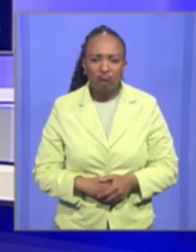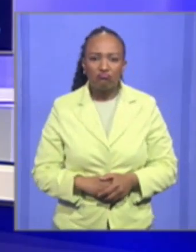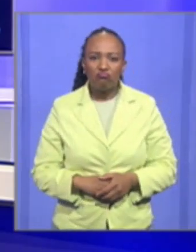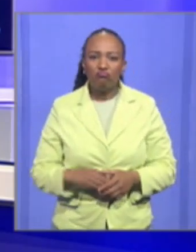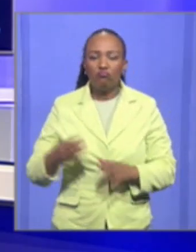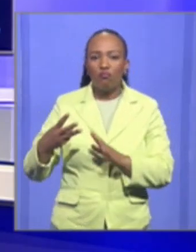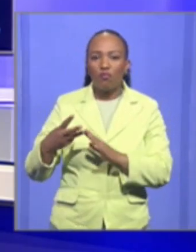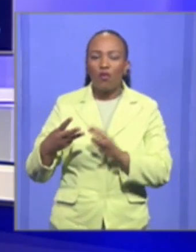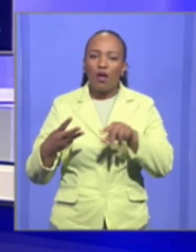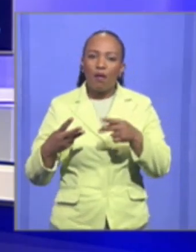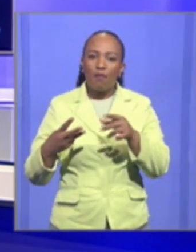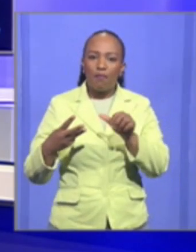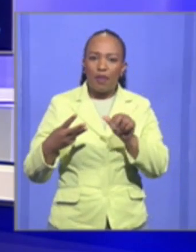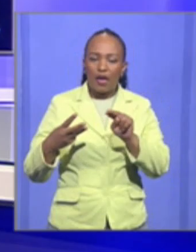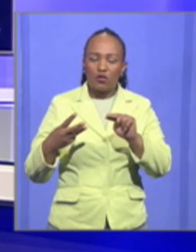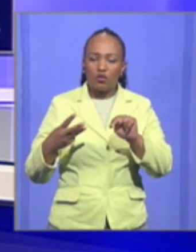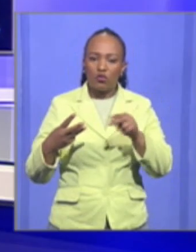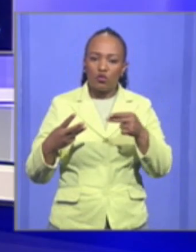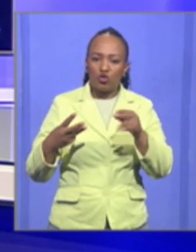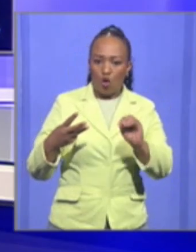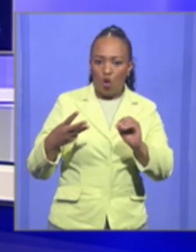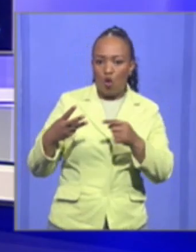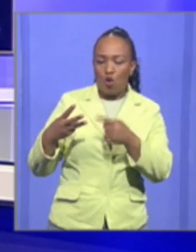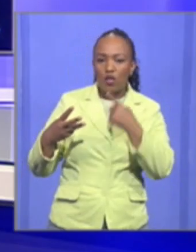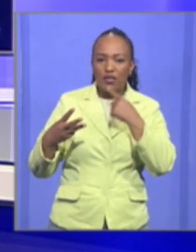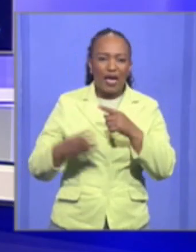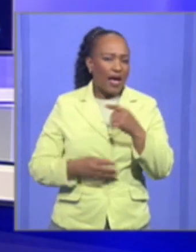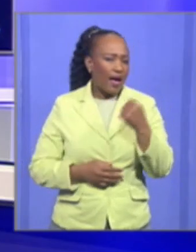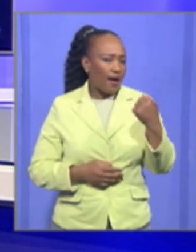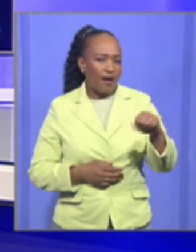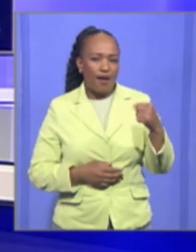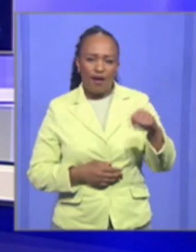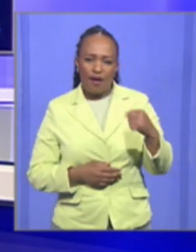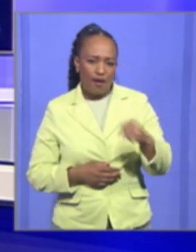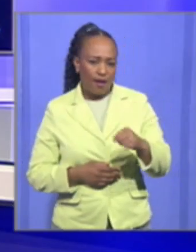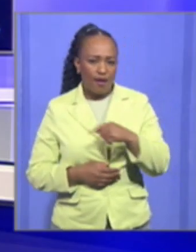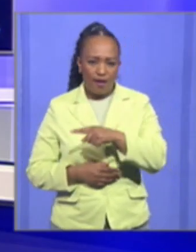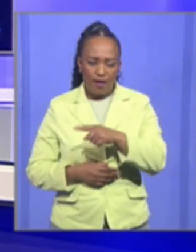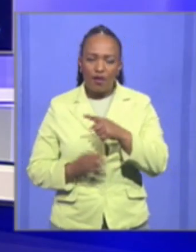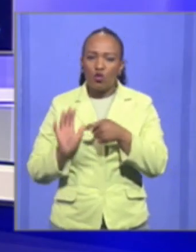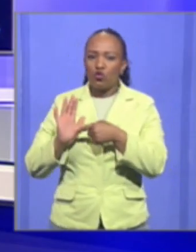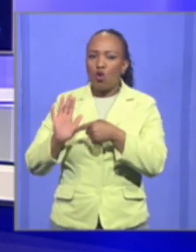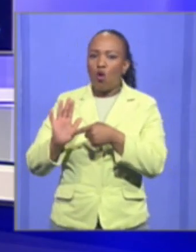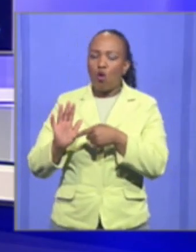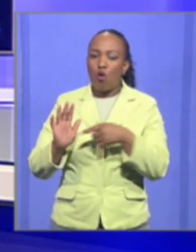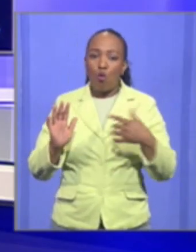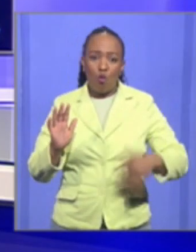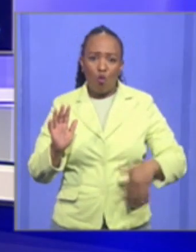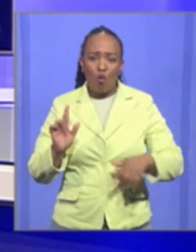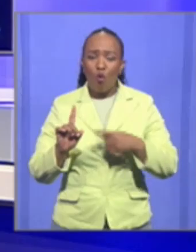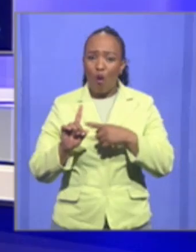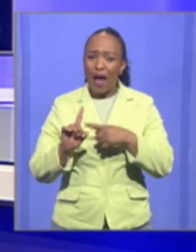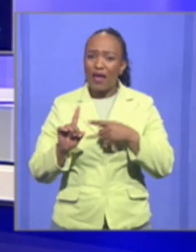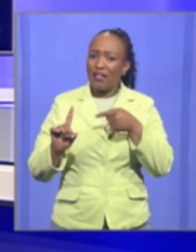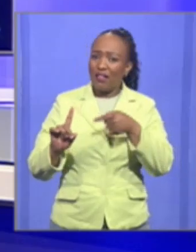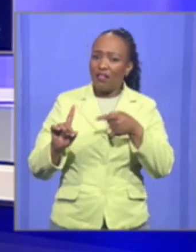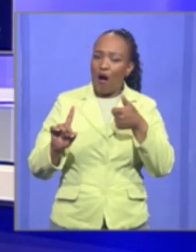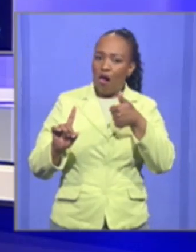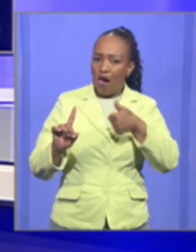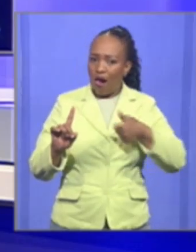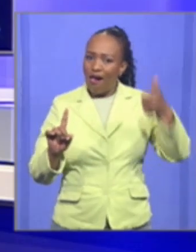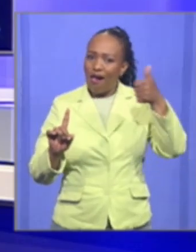Pancho Tamaga o re aowa tšona di tloga di bontšha phatlalatša gore Malema ke konokono ya mokgatlo. Tše